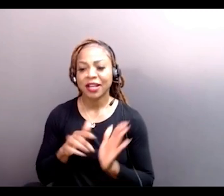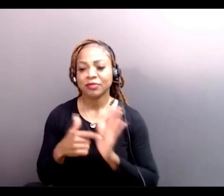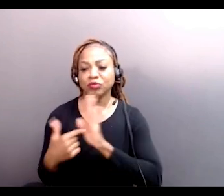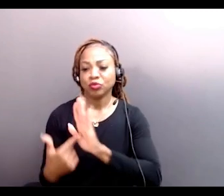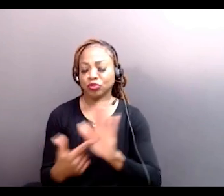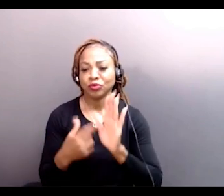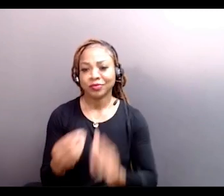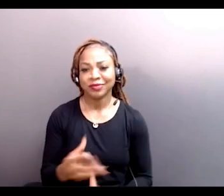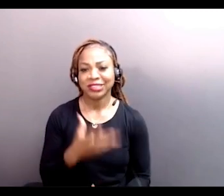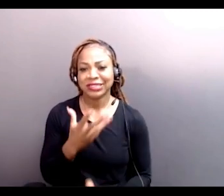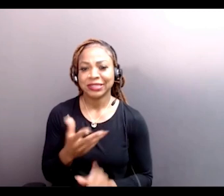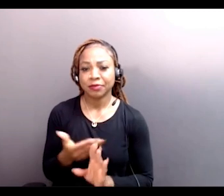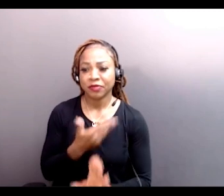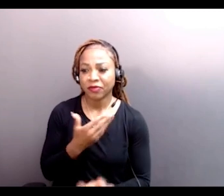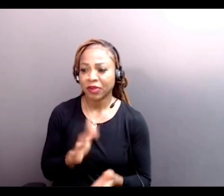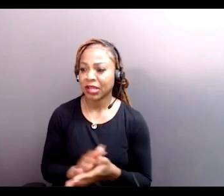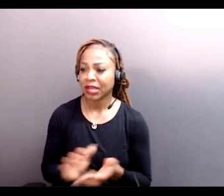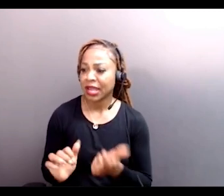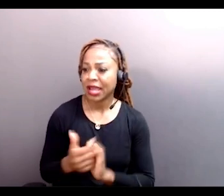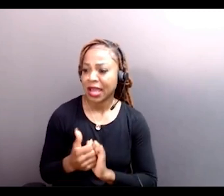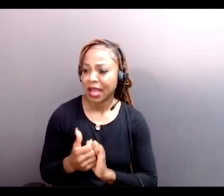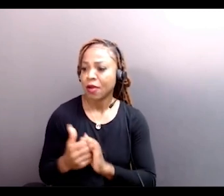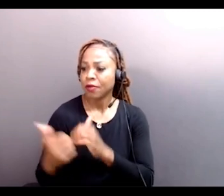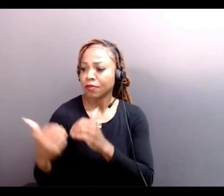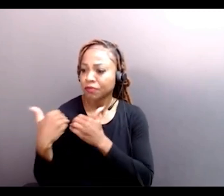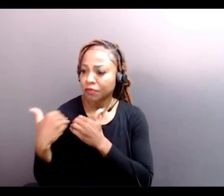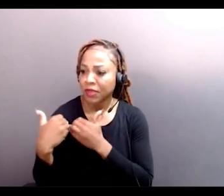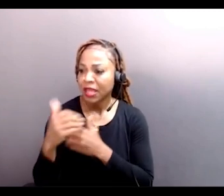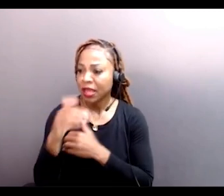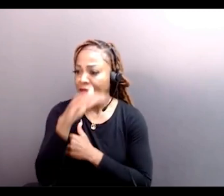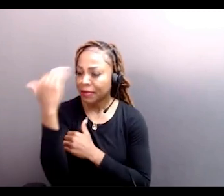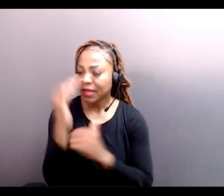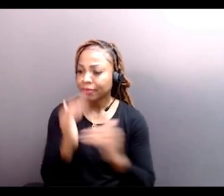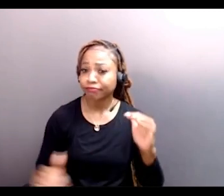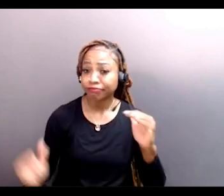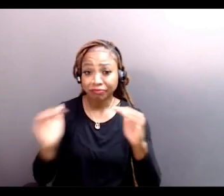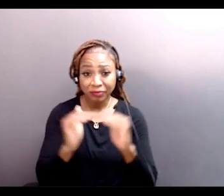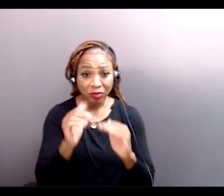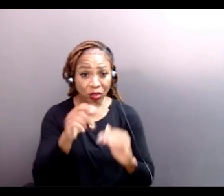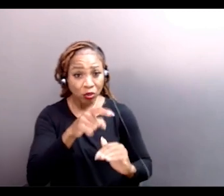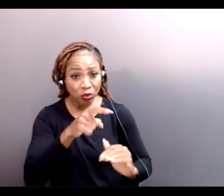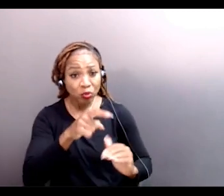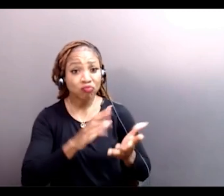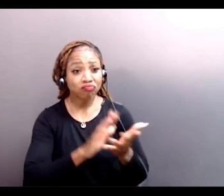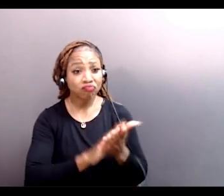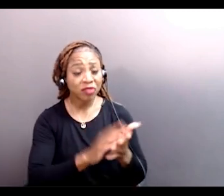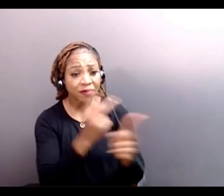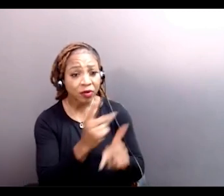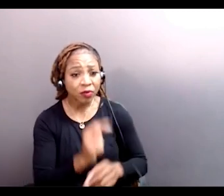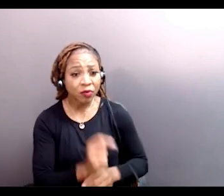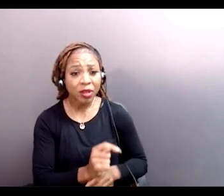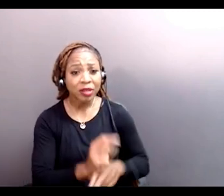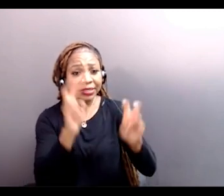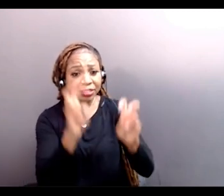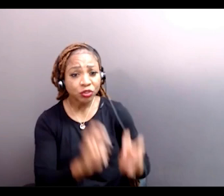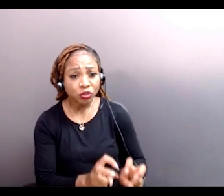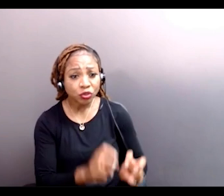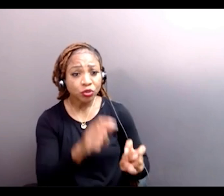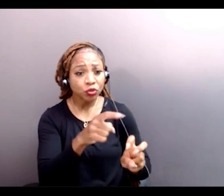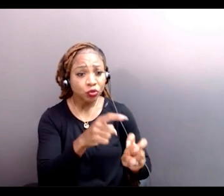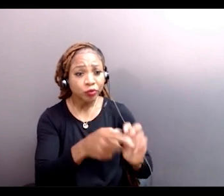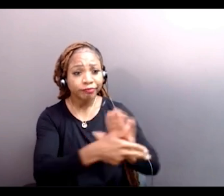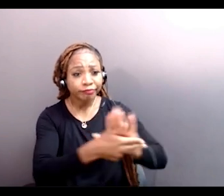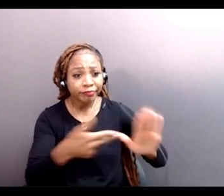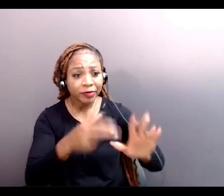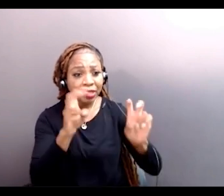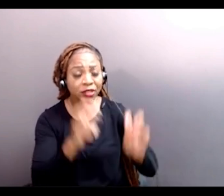time, how does one have accountability in Black racial equity? Are you defining the issue? How's it being defined? How can you